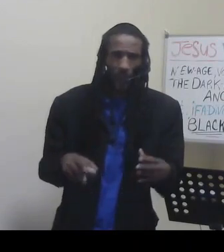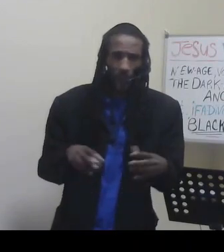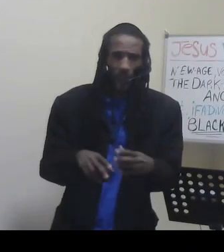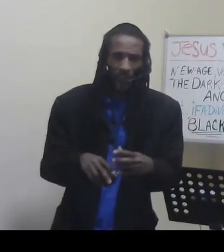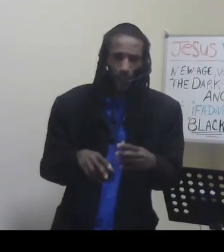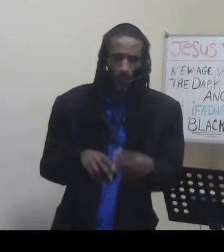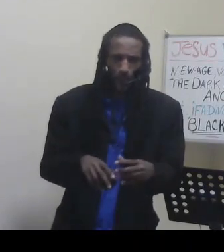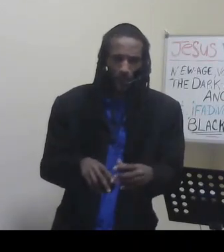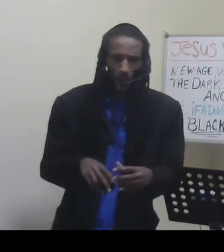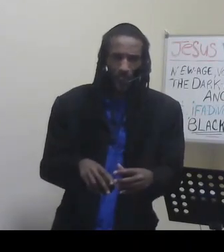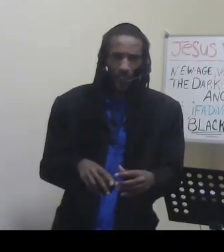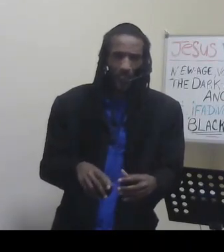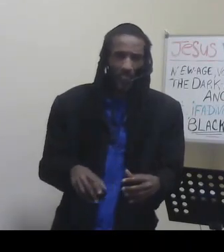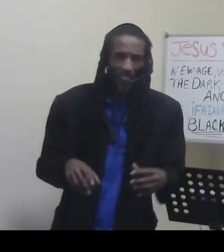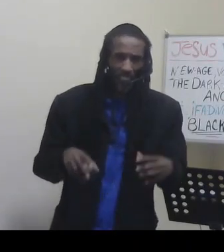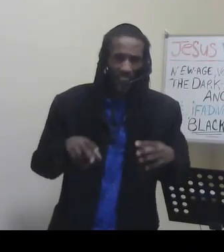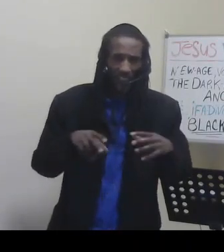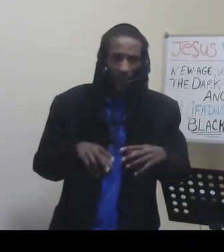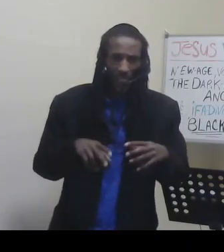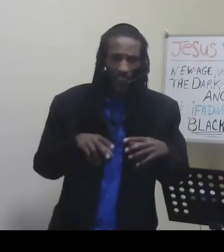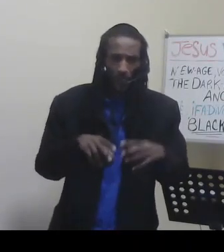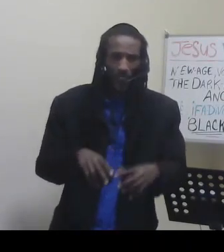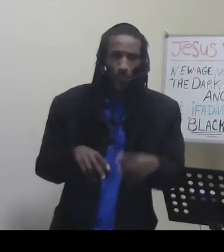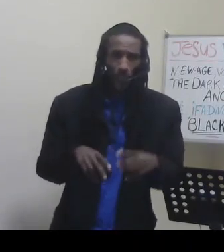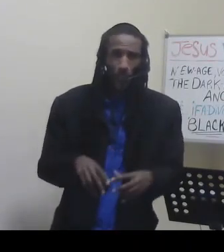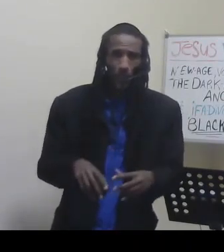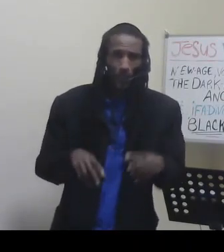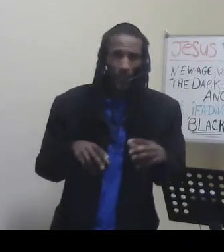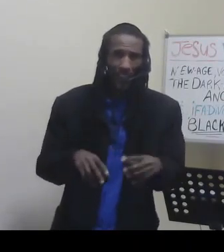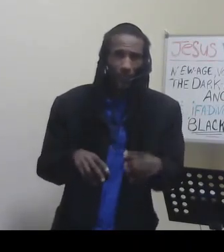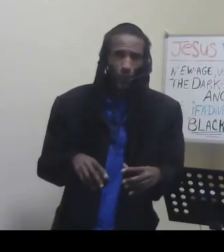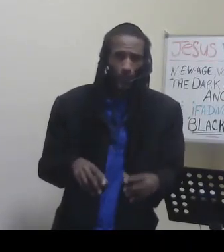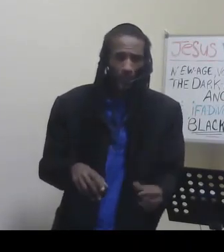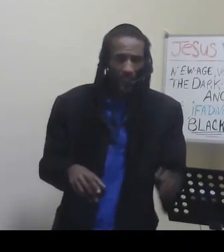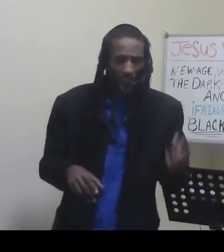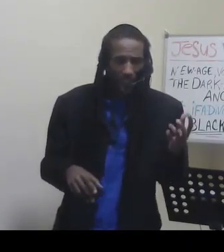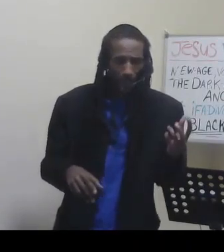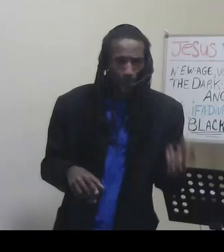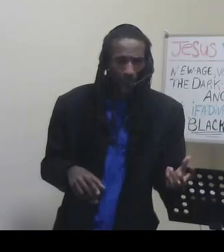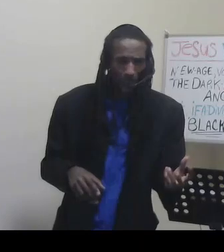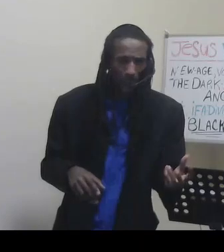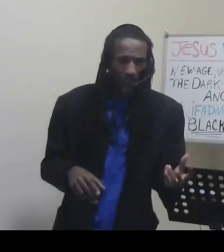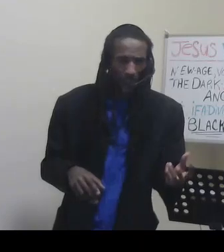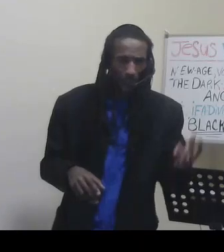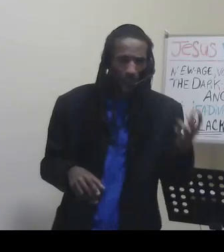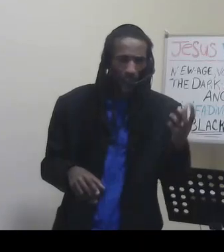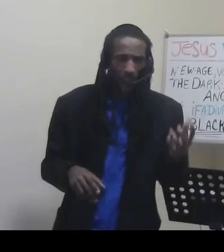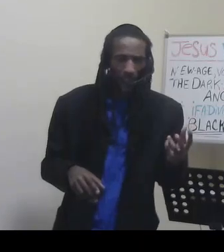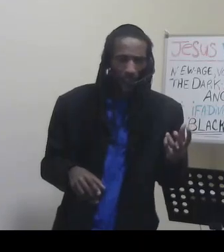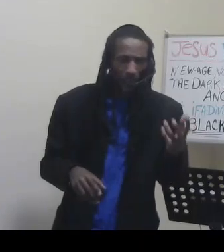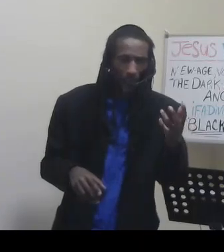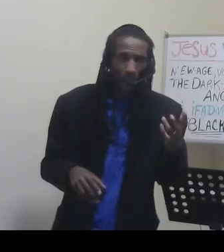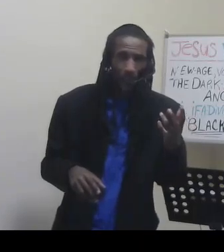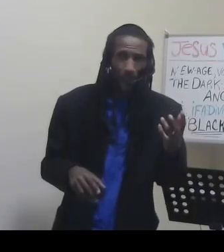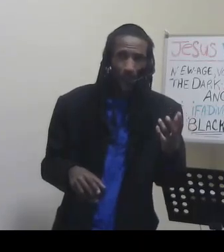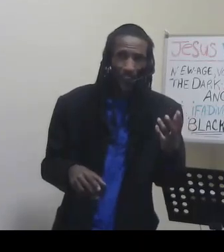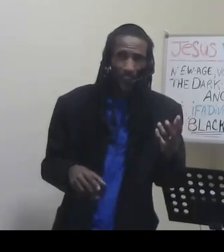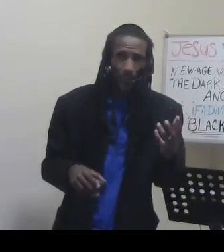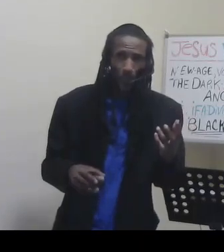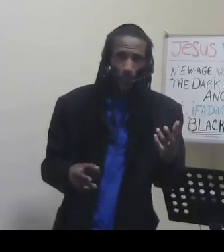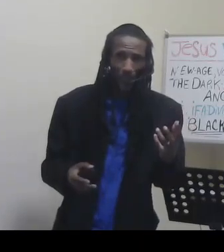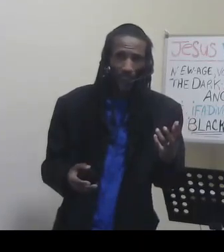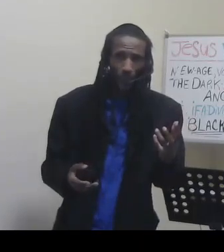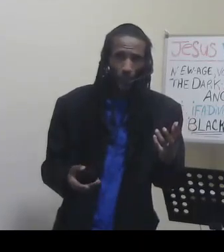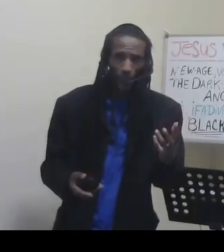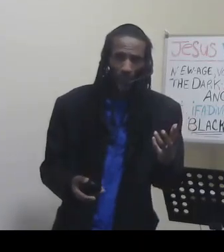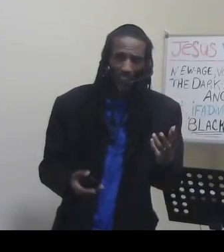it, do this in remembrance of me, as if I am dead with you in bodily form. This bread represents me, my flesh being here